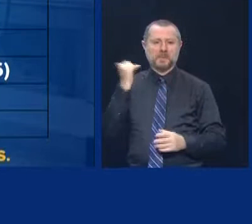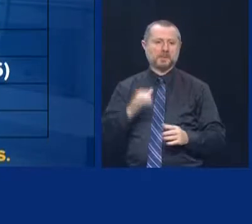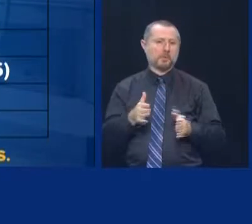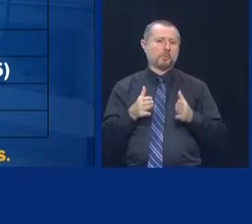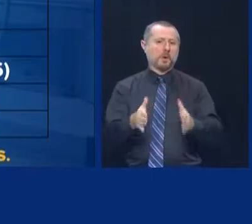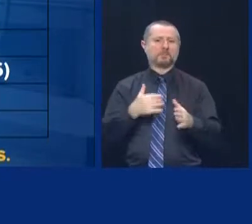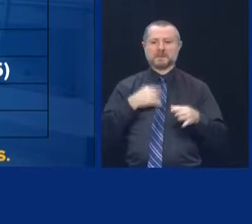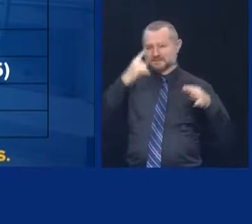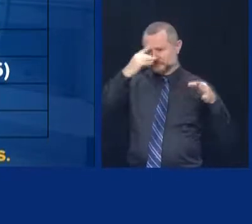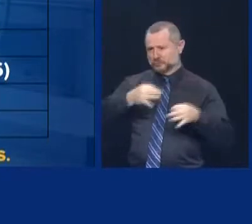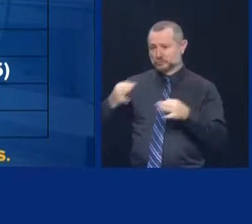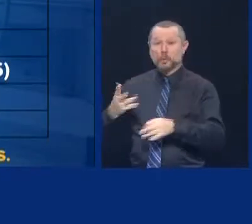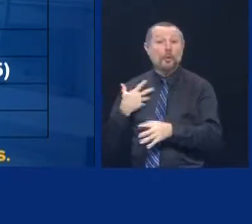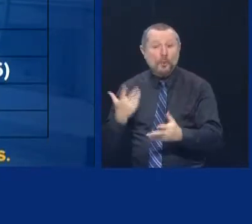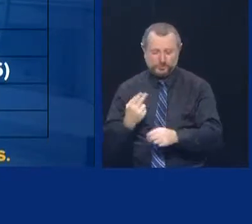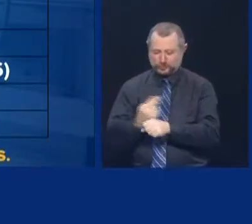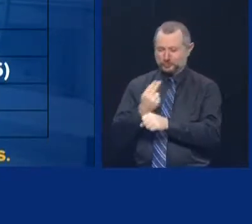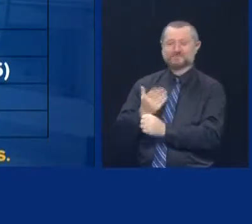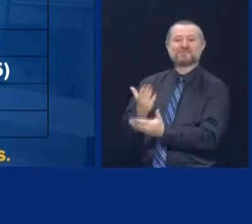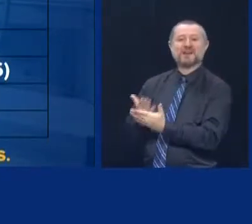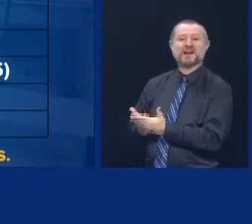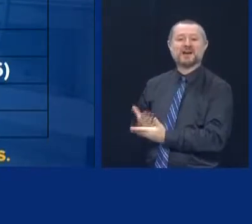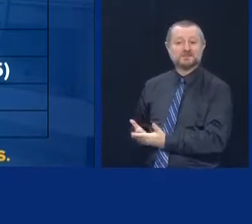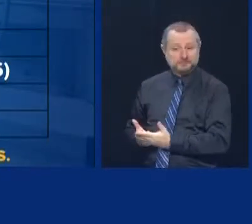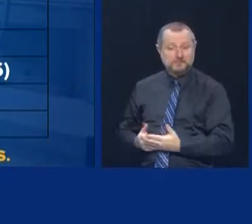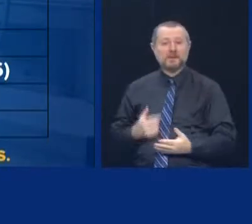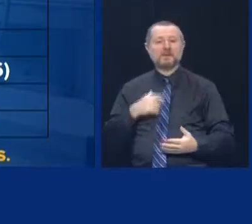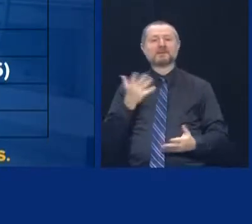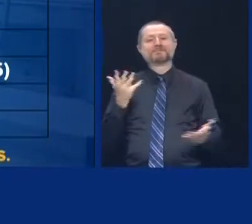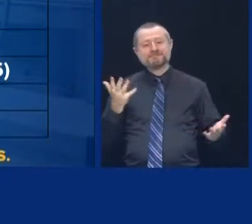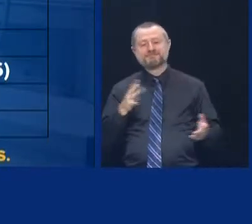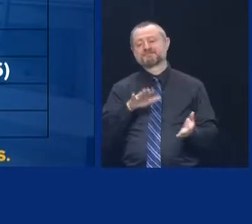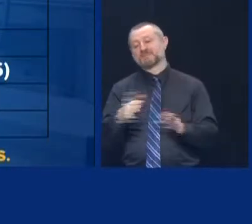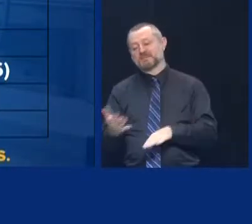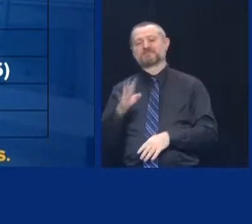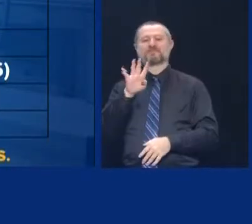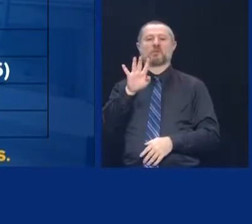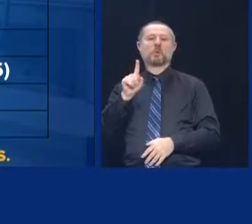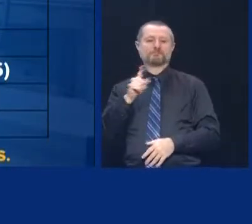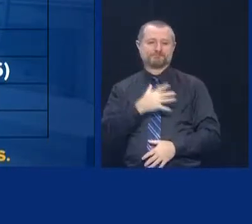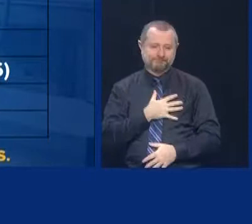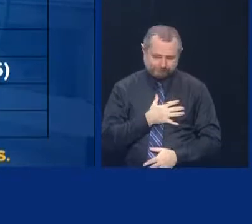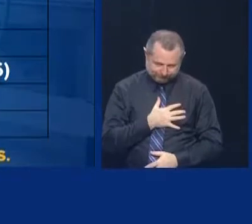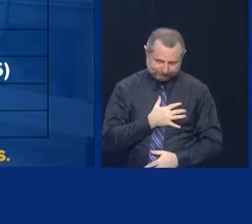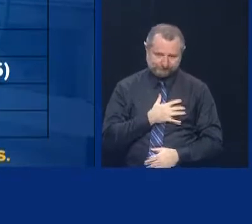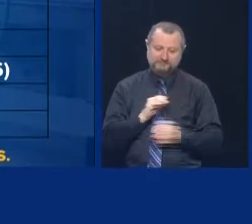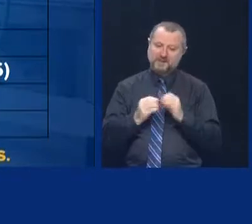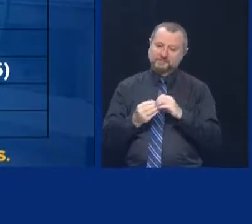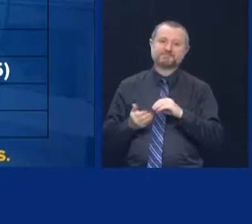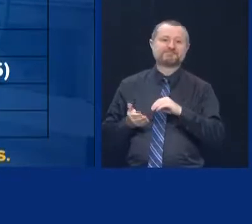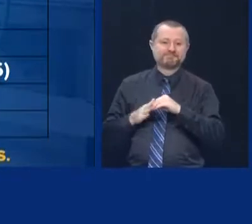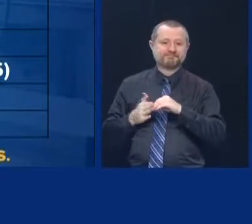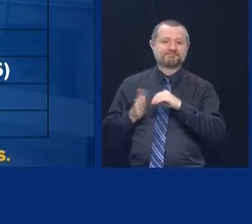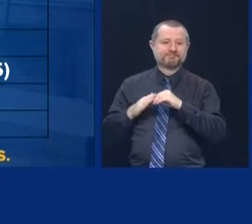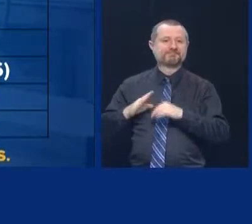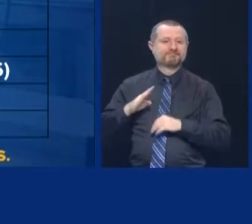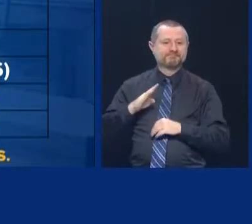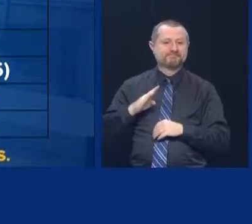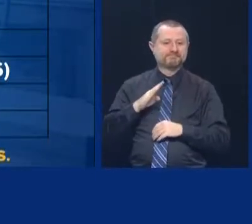facts. 41 people passed away. That number has been going up steadily again in this new